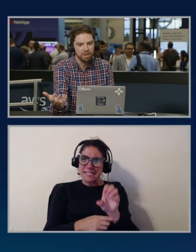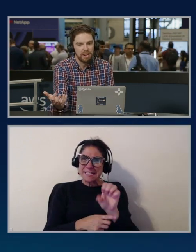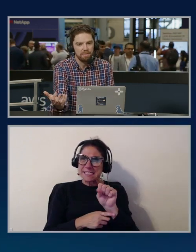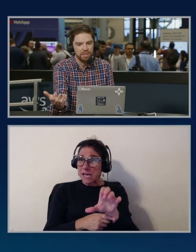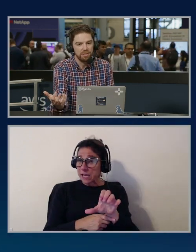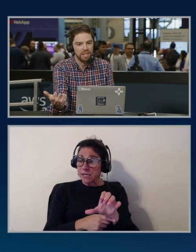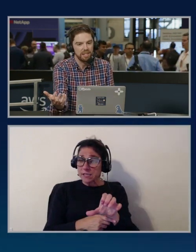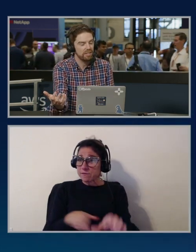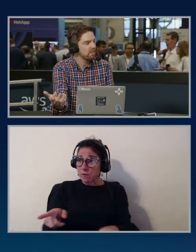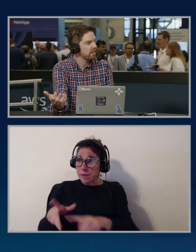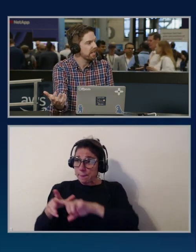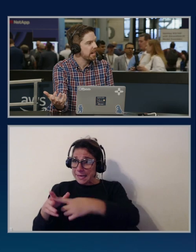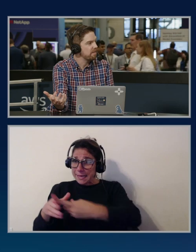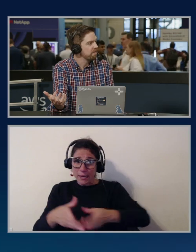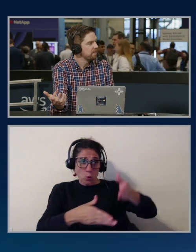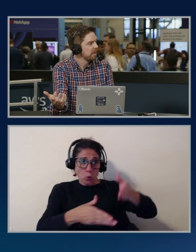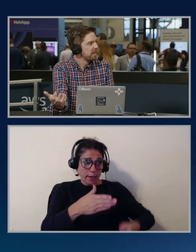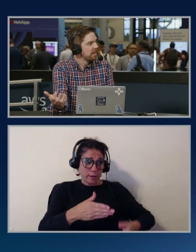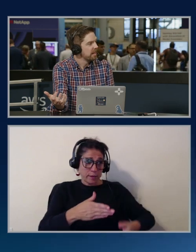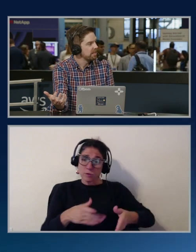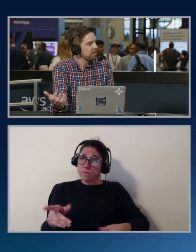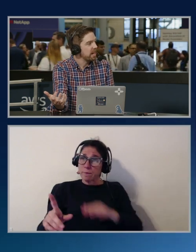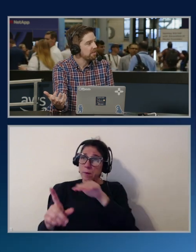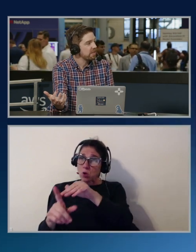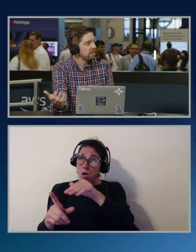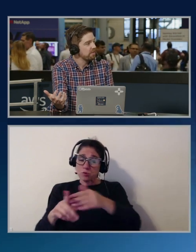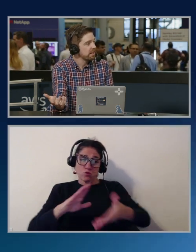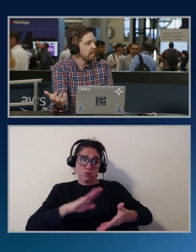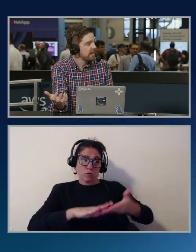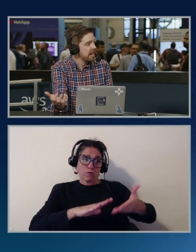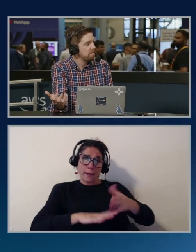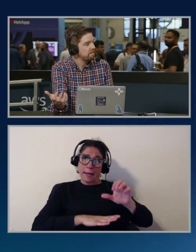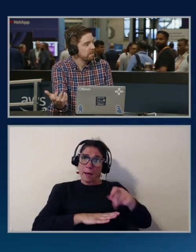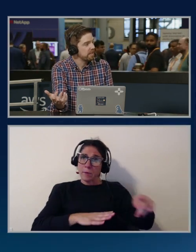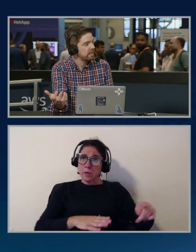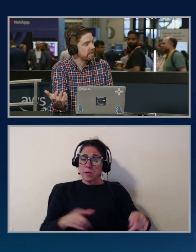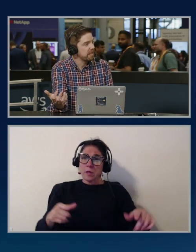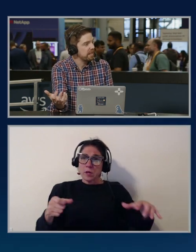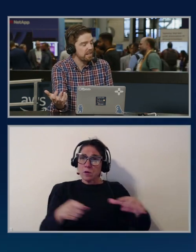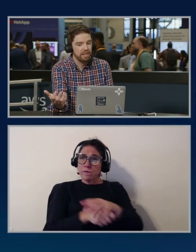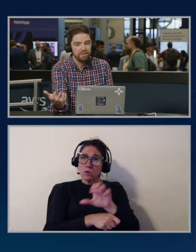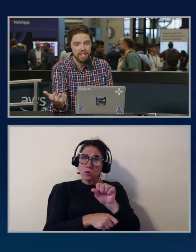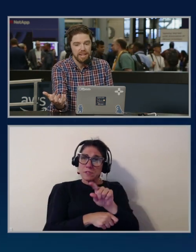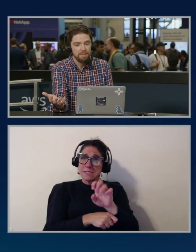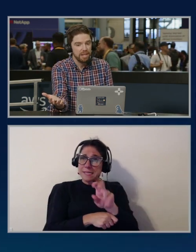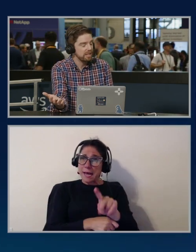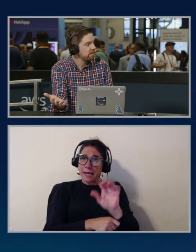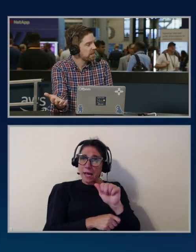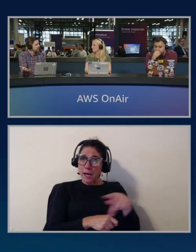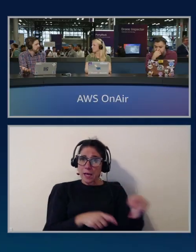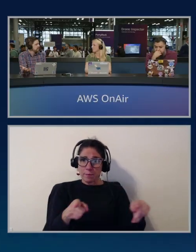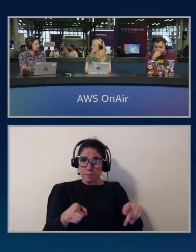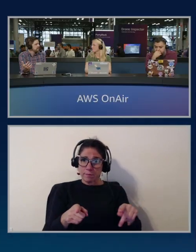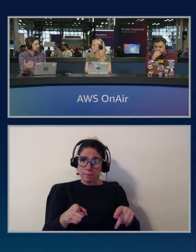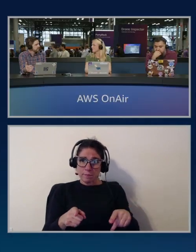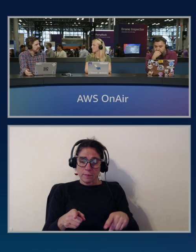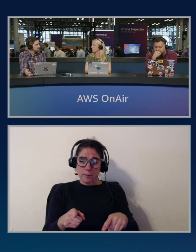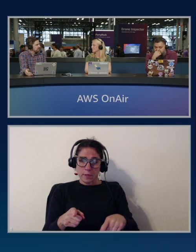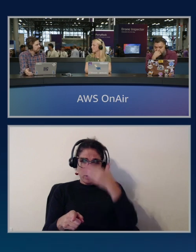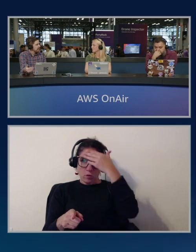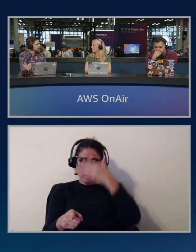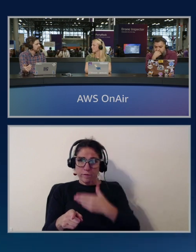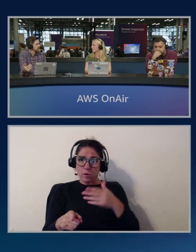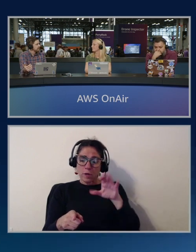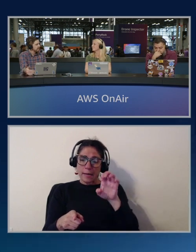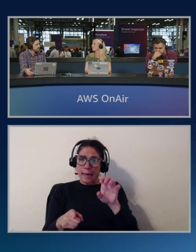from a prompt to a running app. And so now you've got a full stack app. This is a React-based front end,